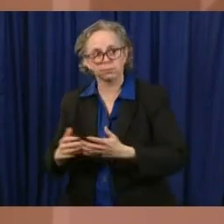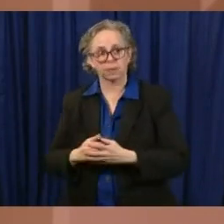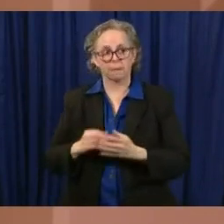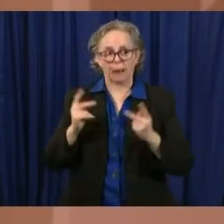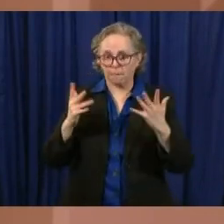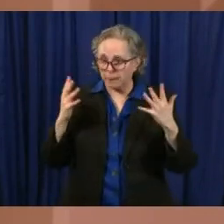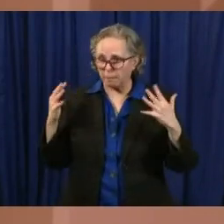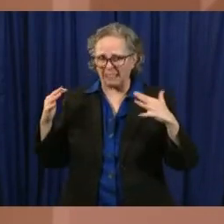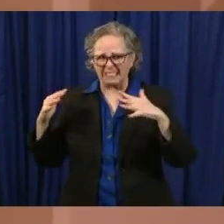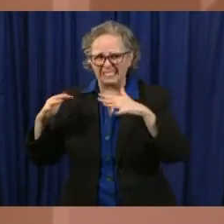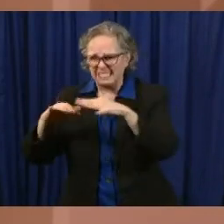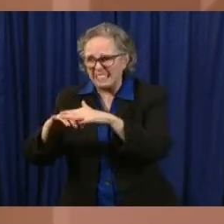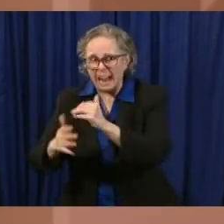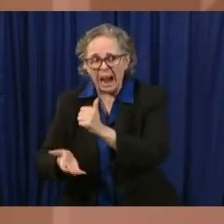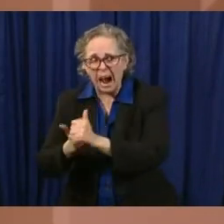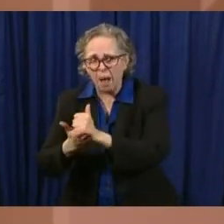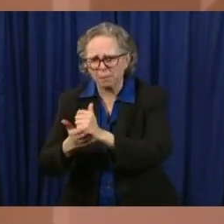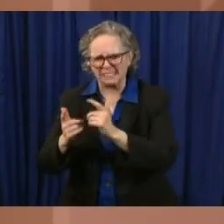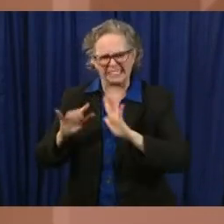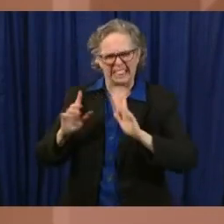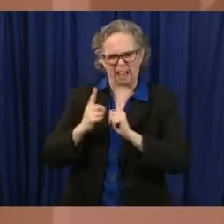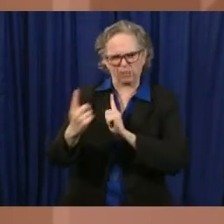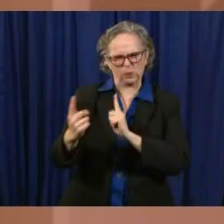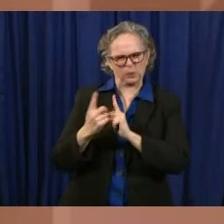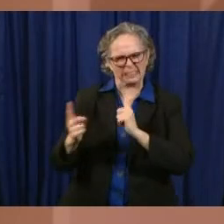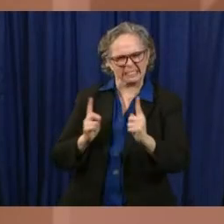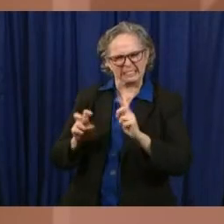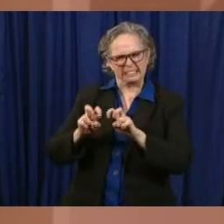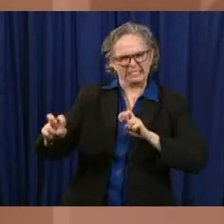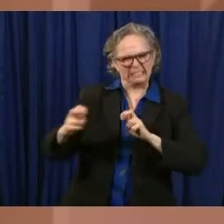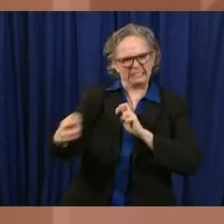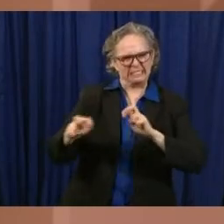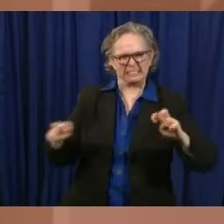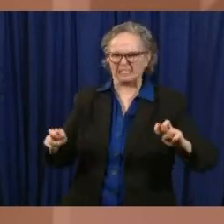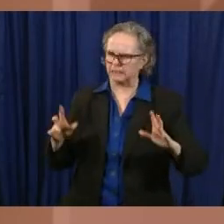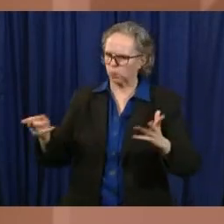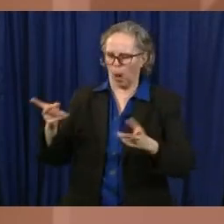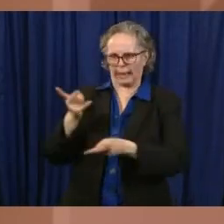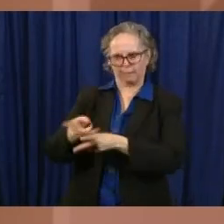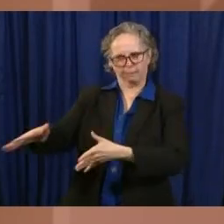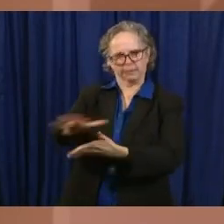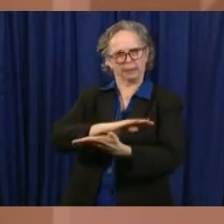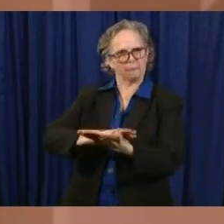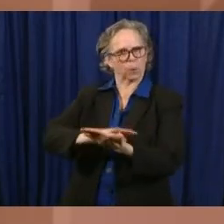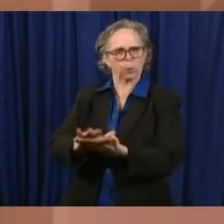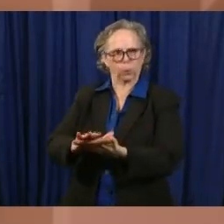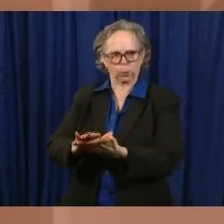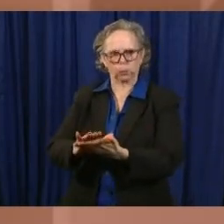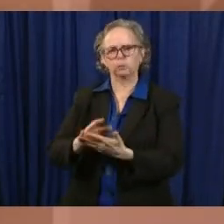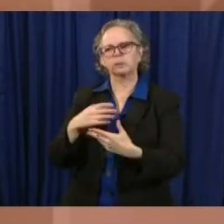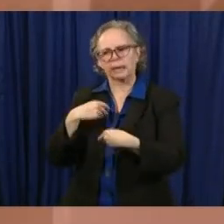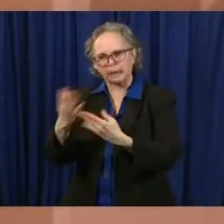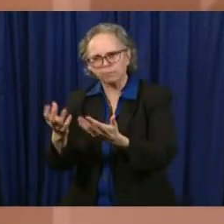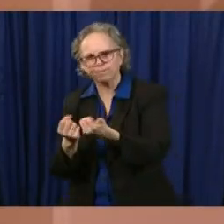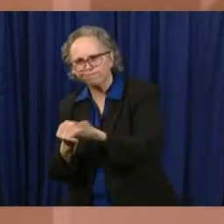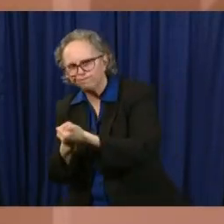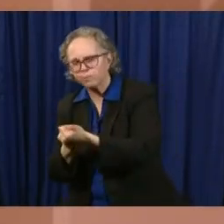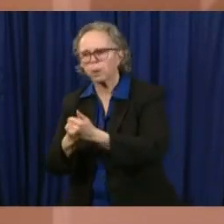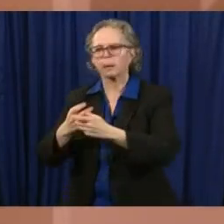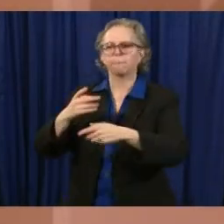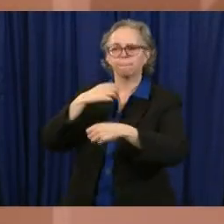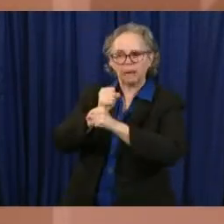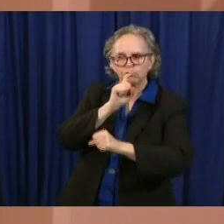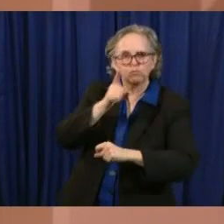that they're not too close together and that they are doing this in a safe manner as to not provide the spread. And